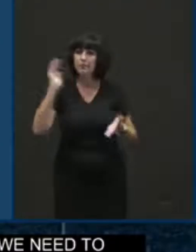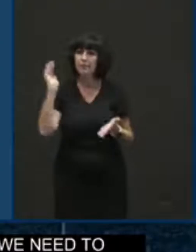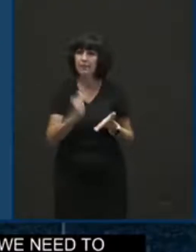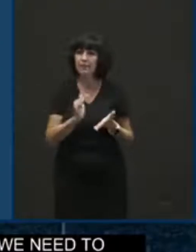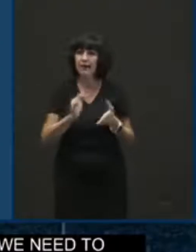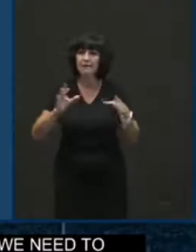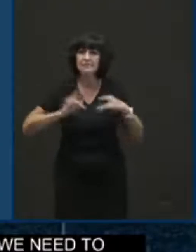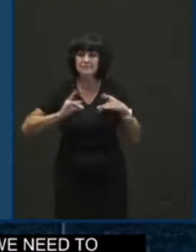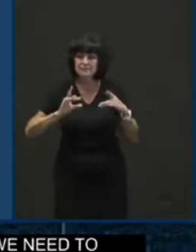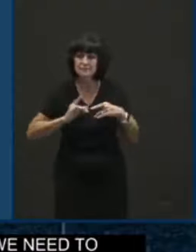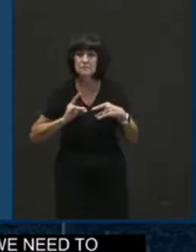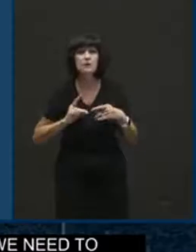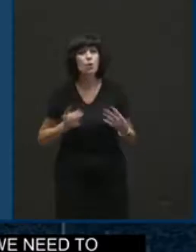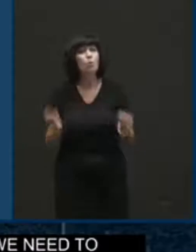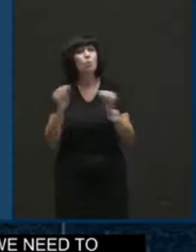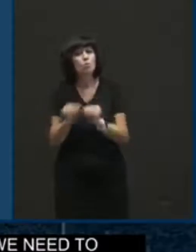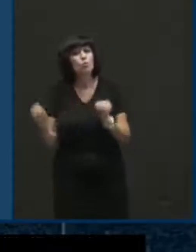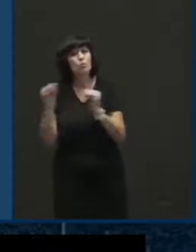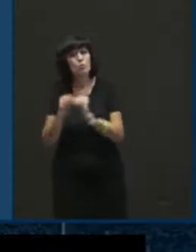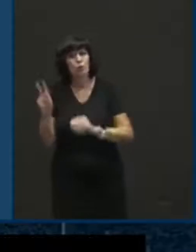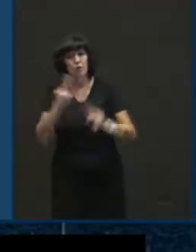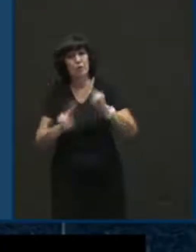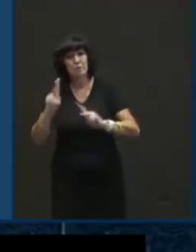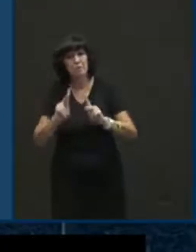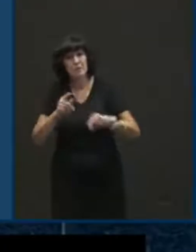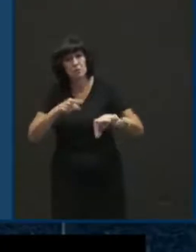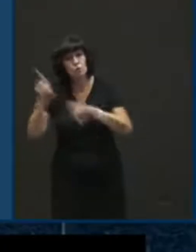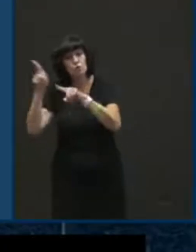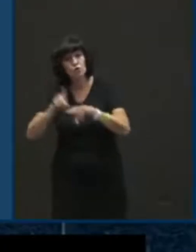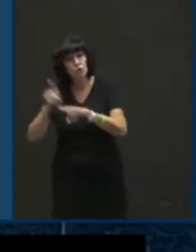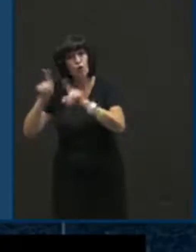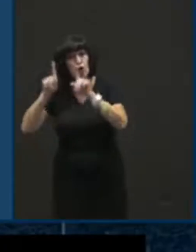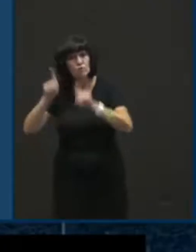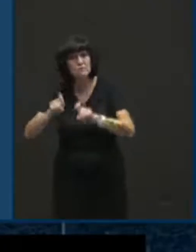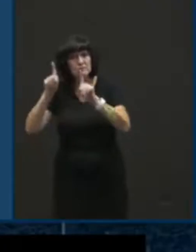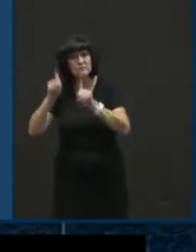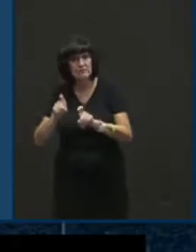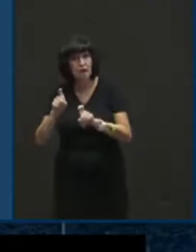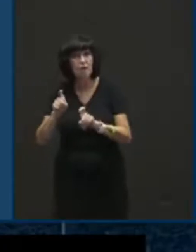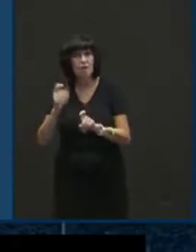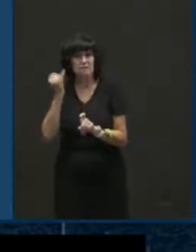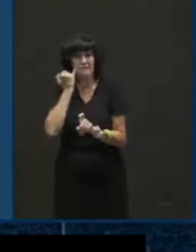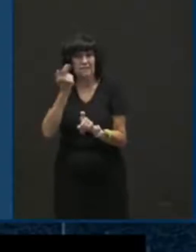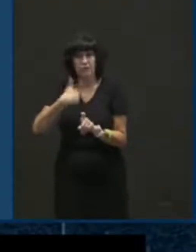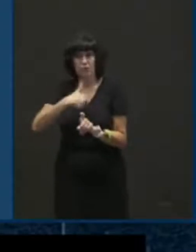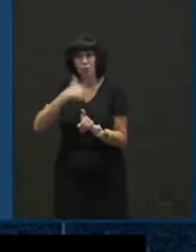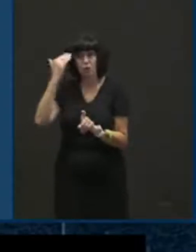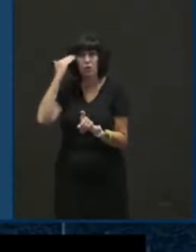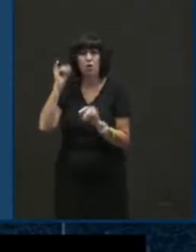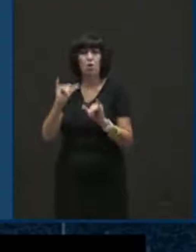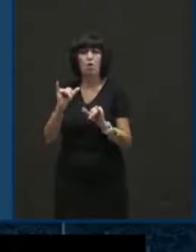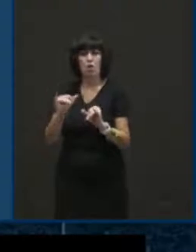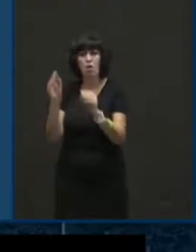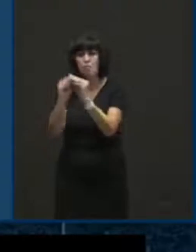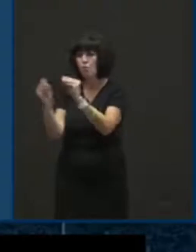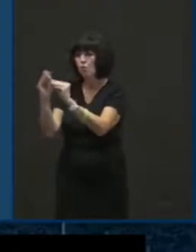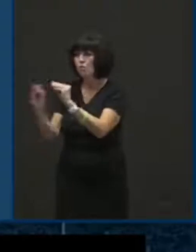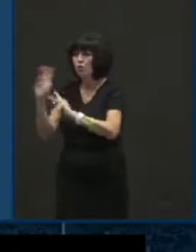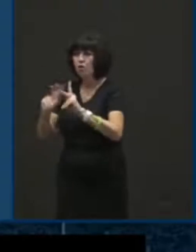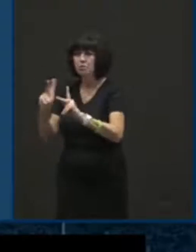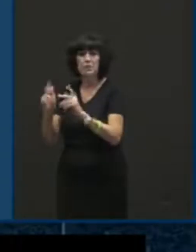people tested. We are doing a little bit better job, AJ, of getting our testing numbers up. We were testing close